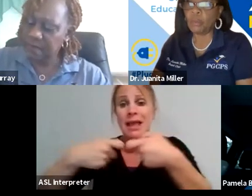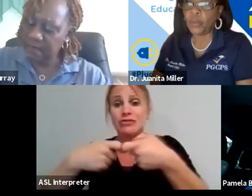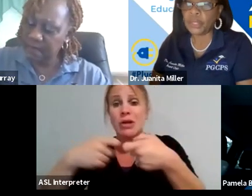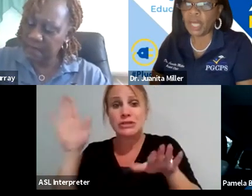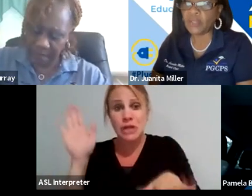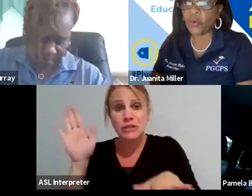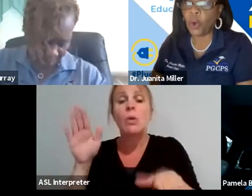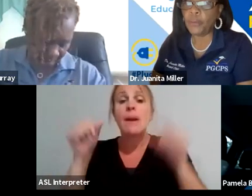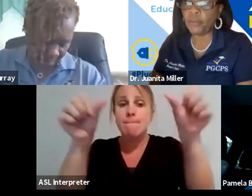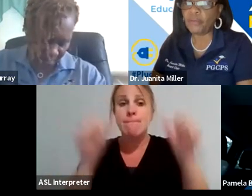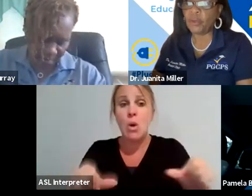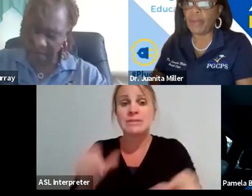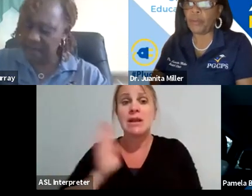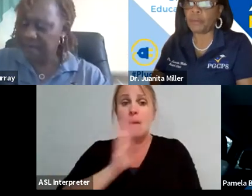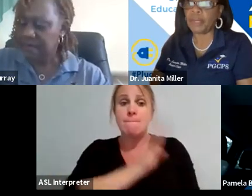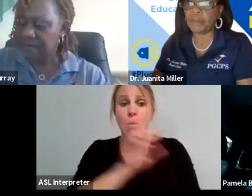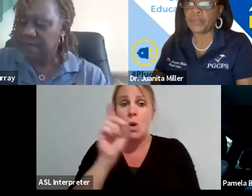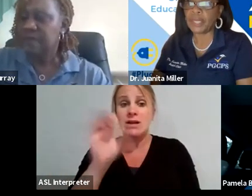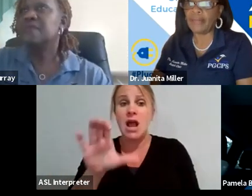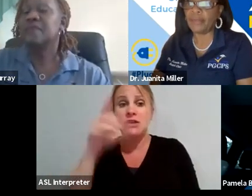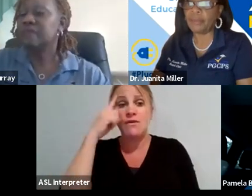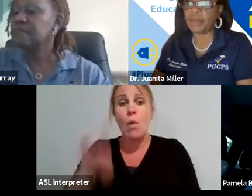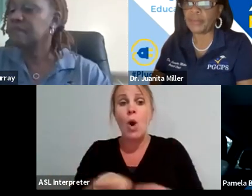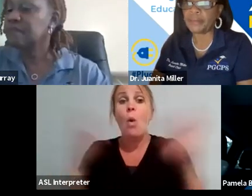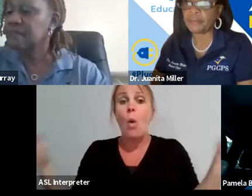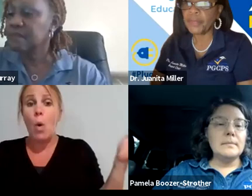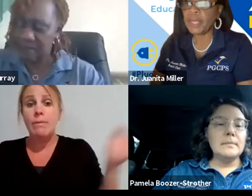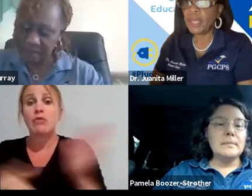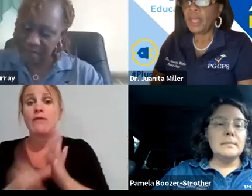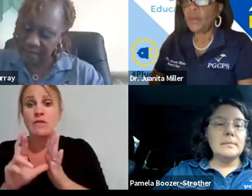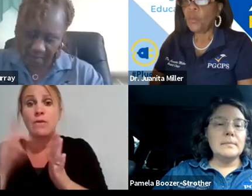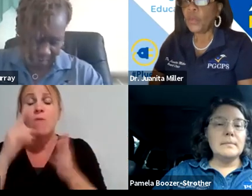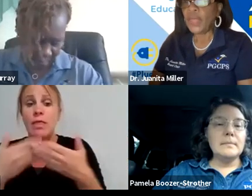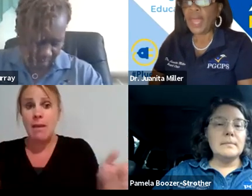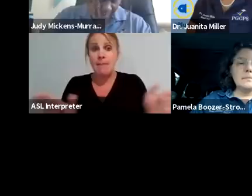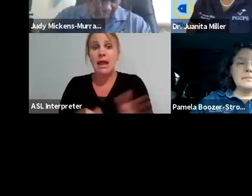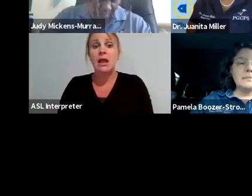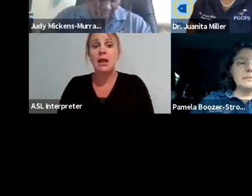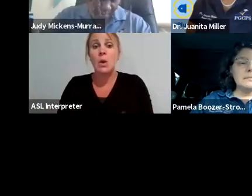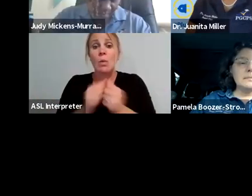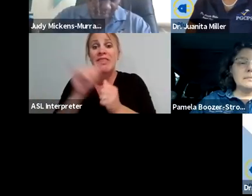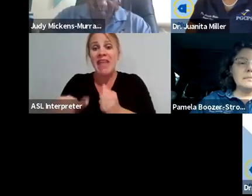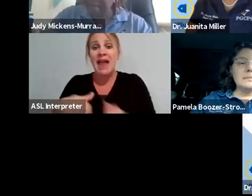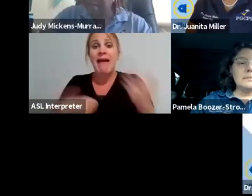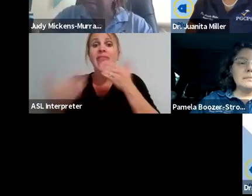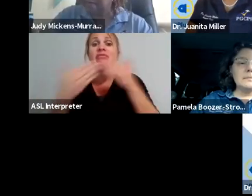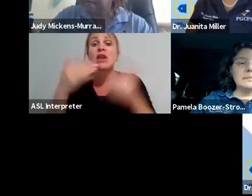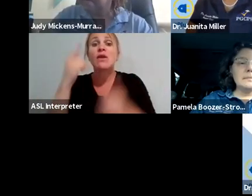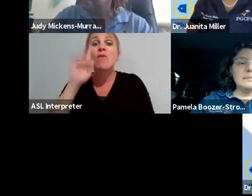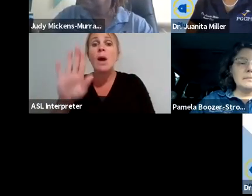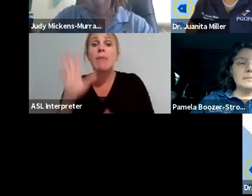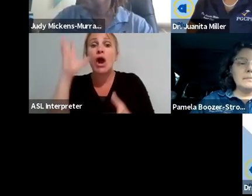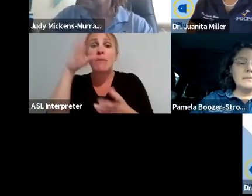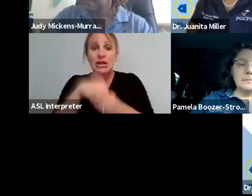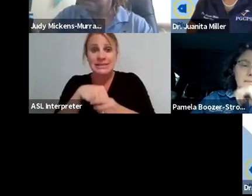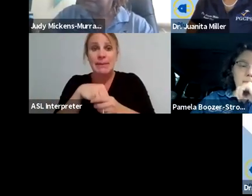posted on board docs for open review by board members and the public. With that, I thank everyone for